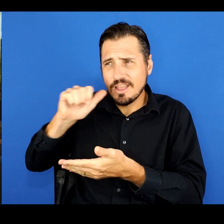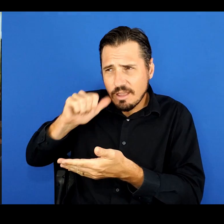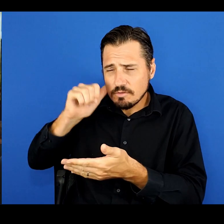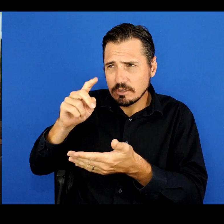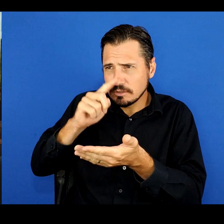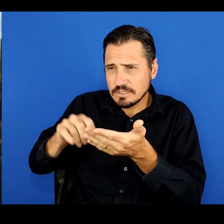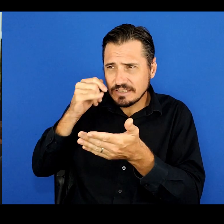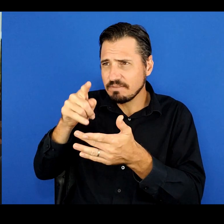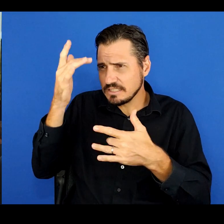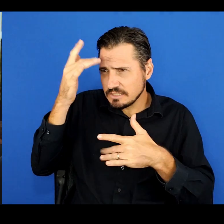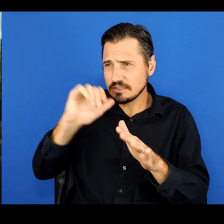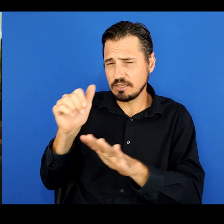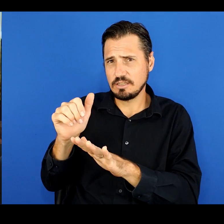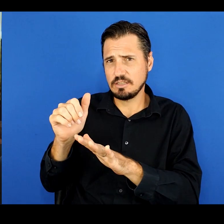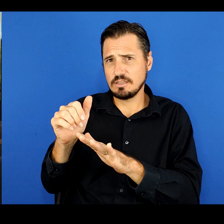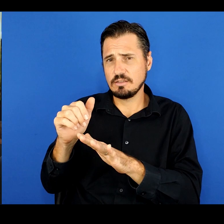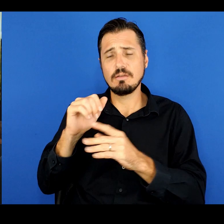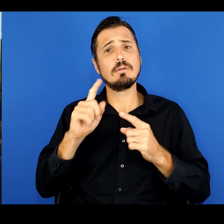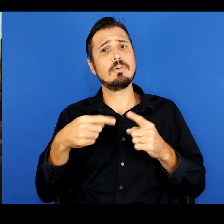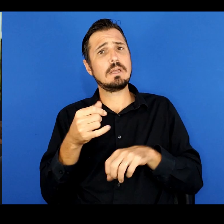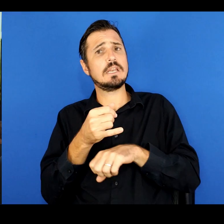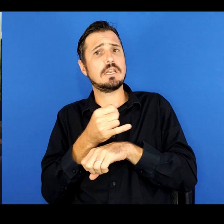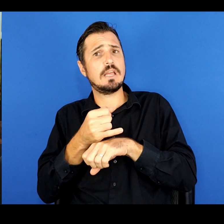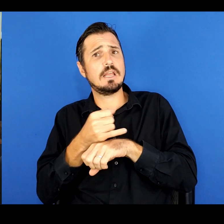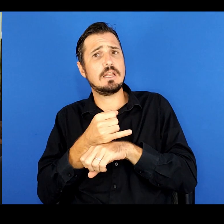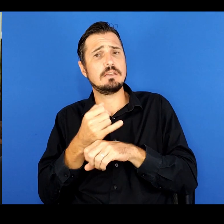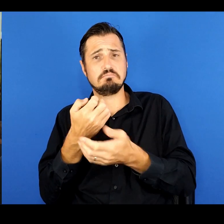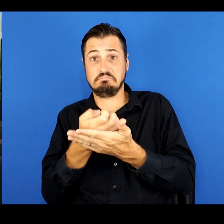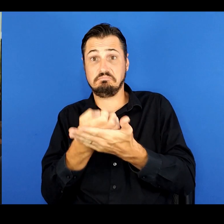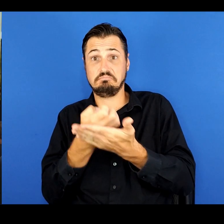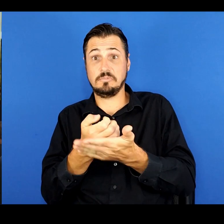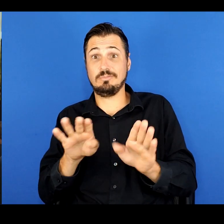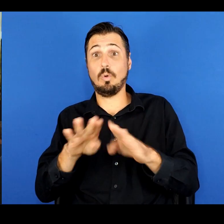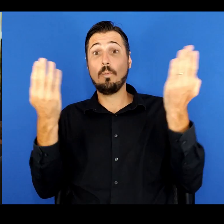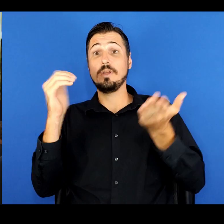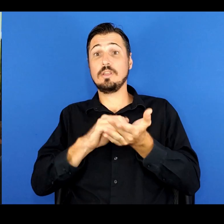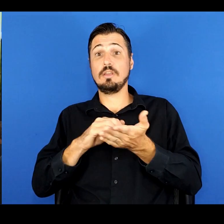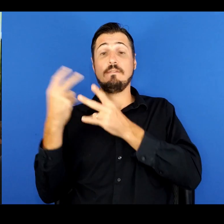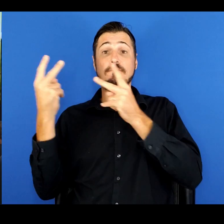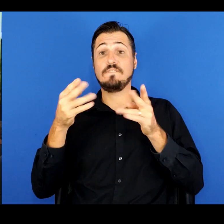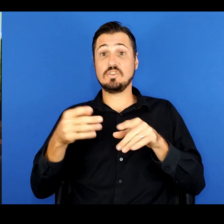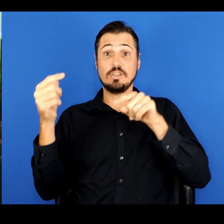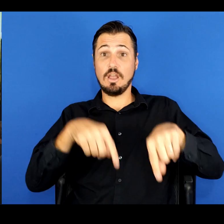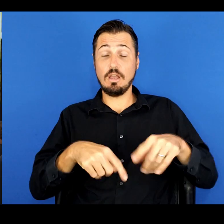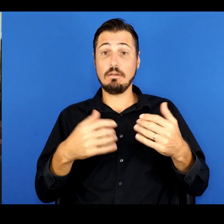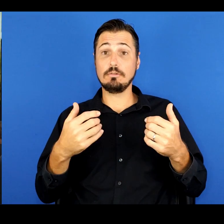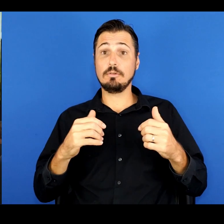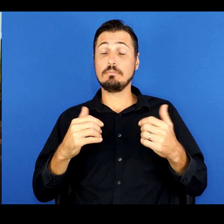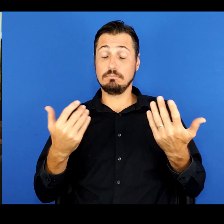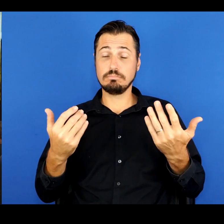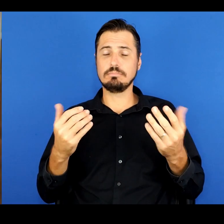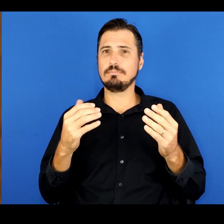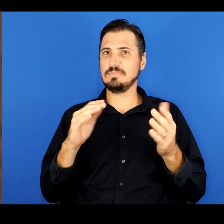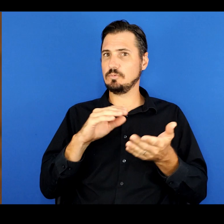guardians, as the island economy continues to open, with more travelers to the island and more in-person learning is occurring in